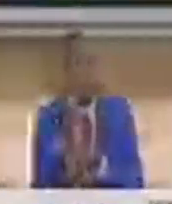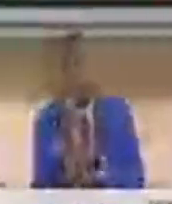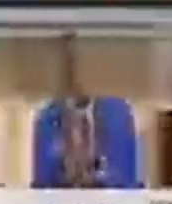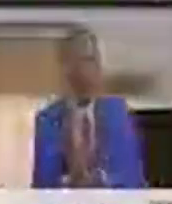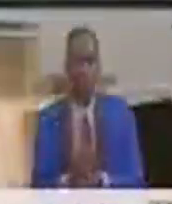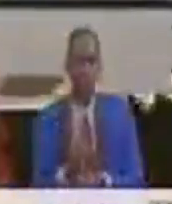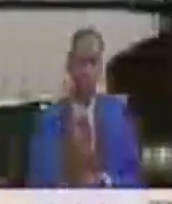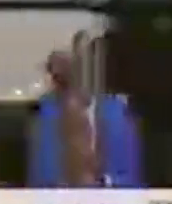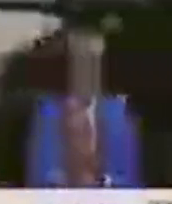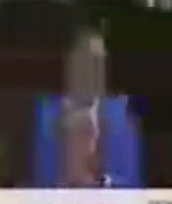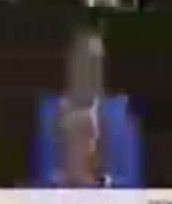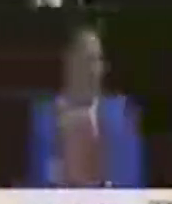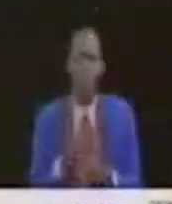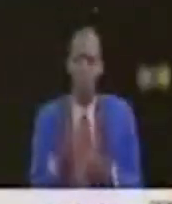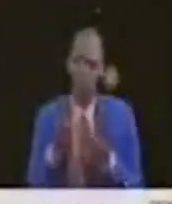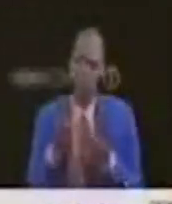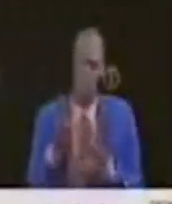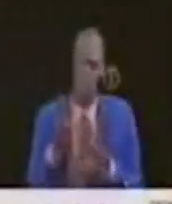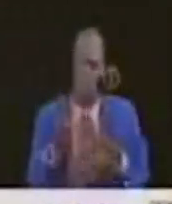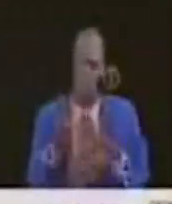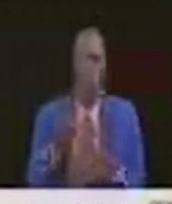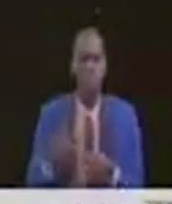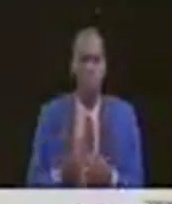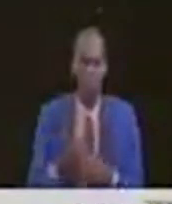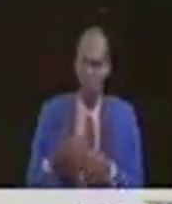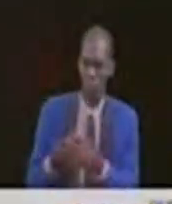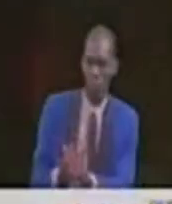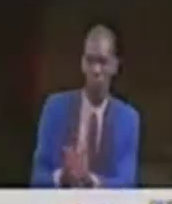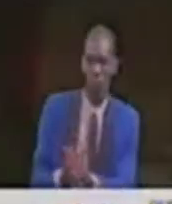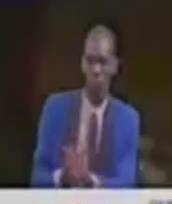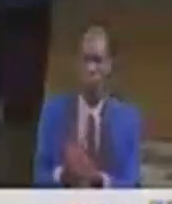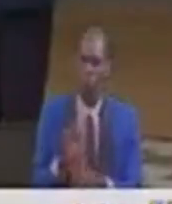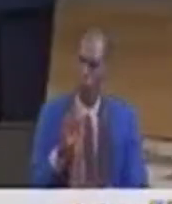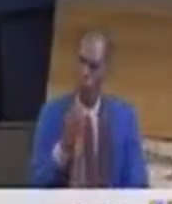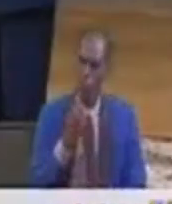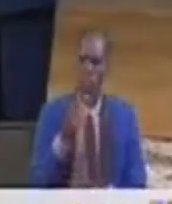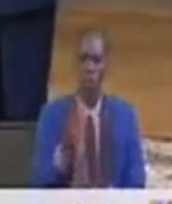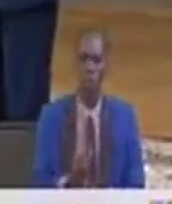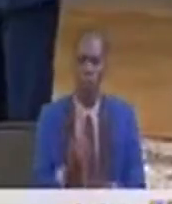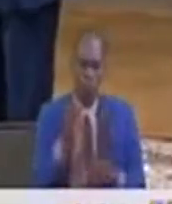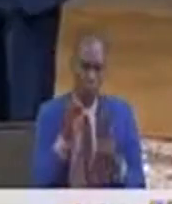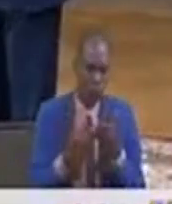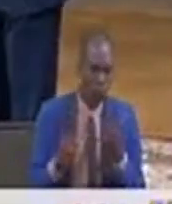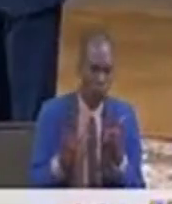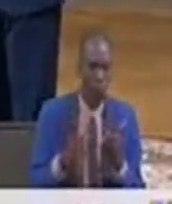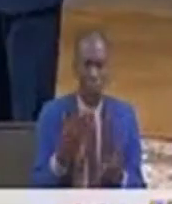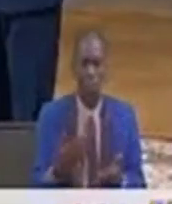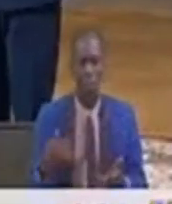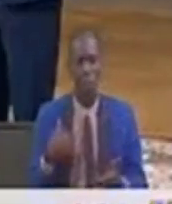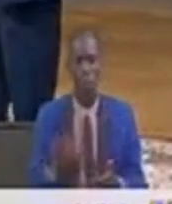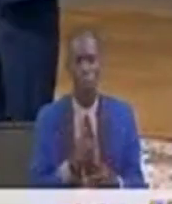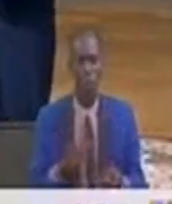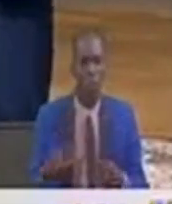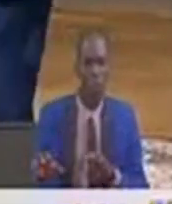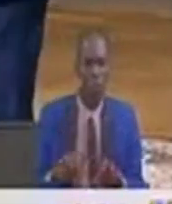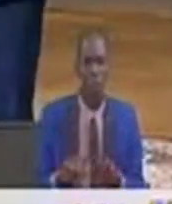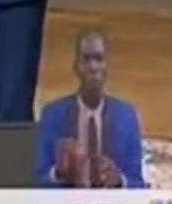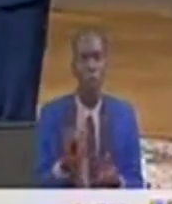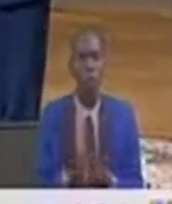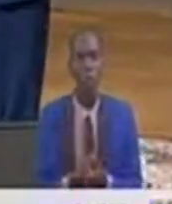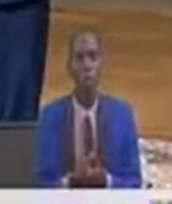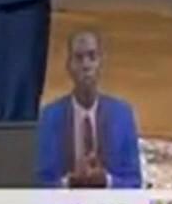the line we're following diligently. Examine the things we've been doing that will land us, will make